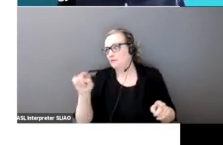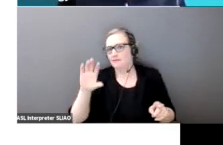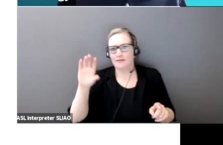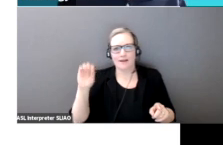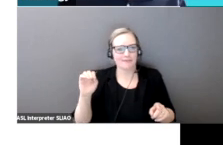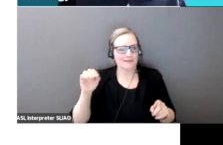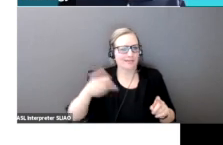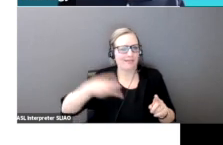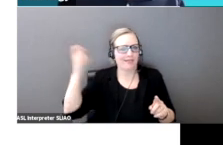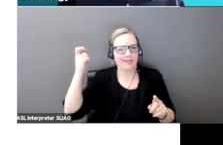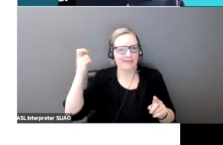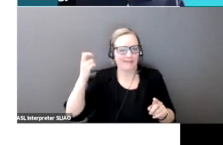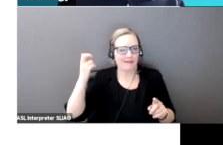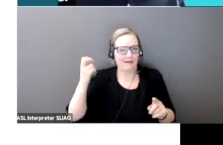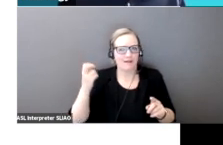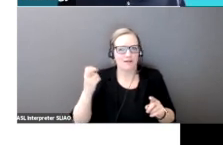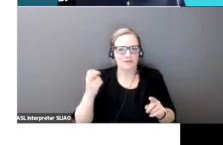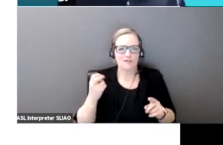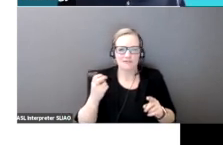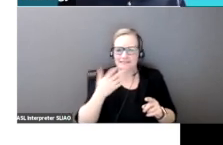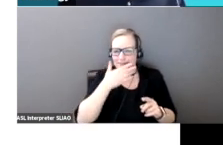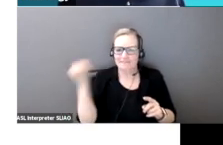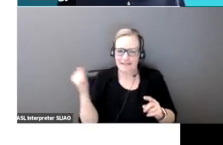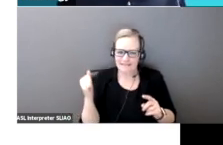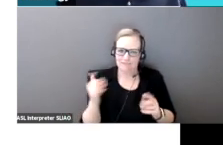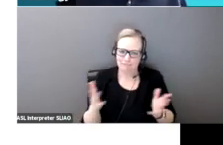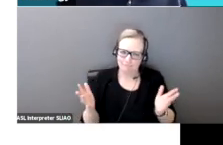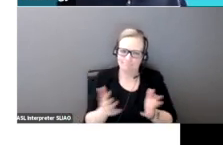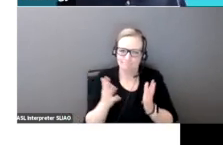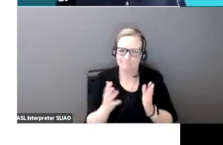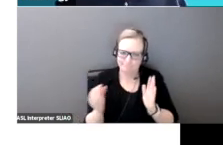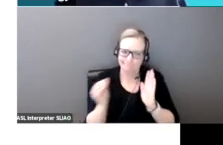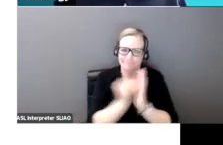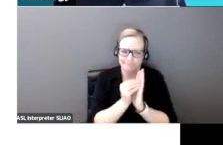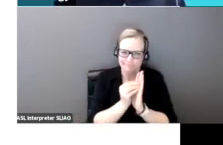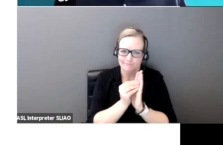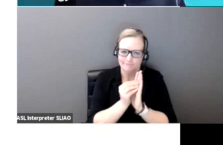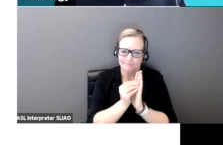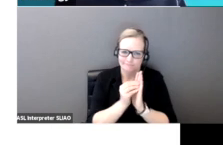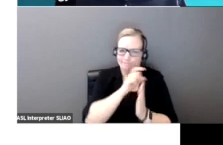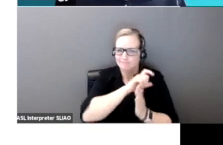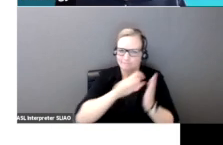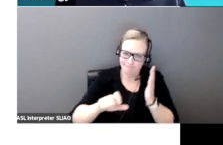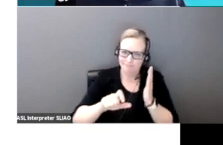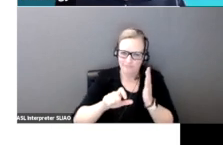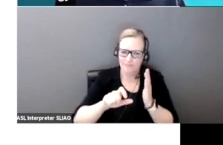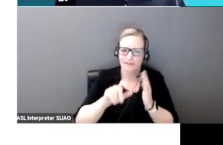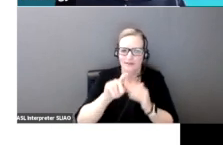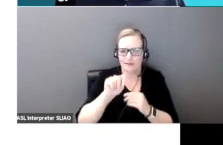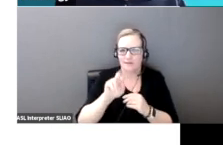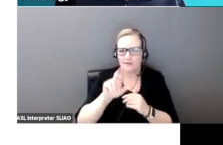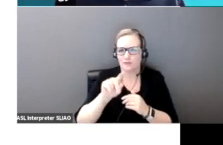it is aware that it is a trade secret. Hide it, so make it difficult to come across